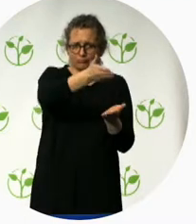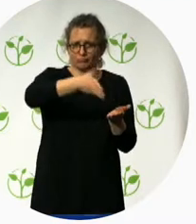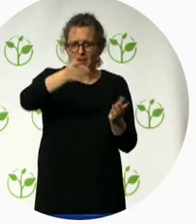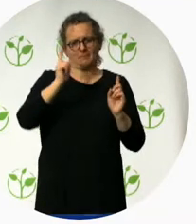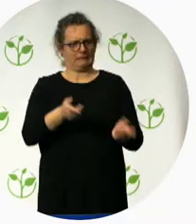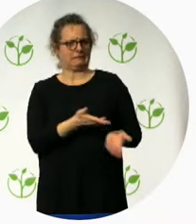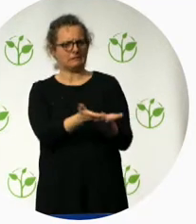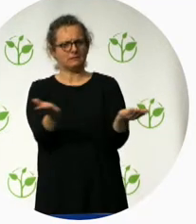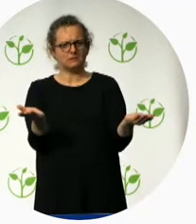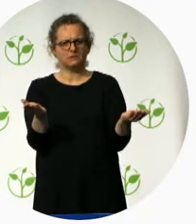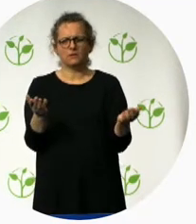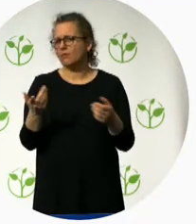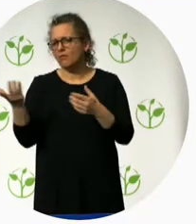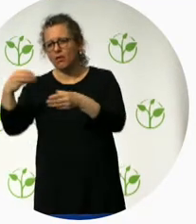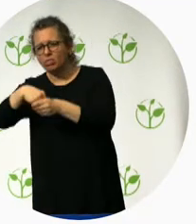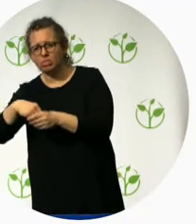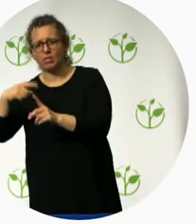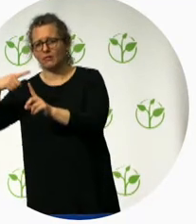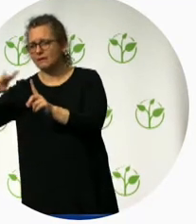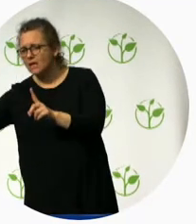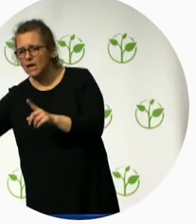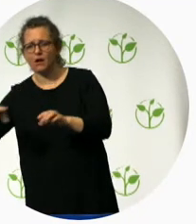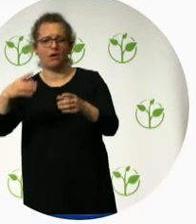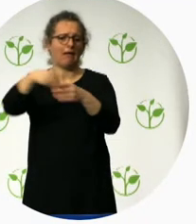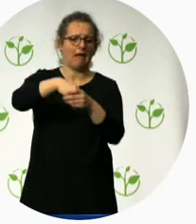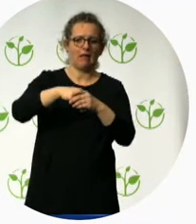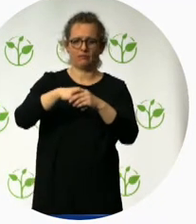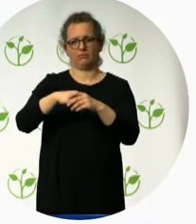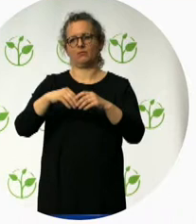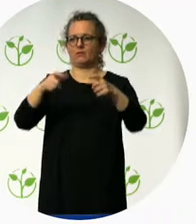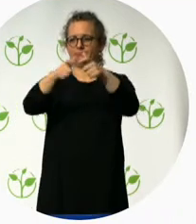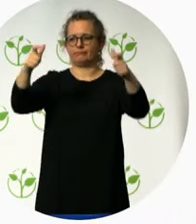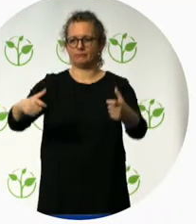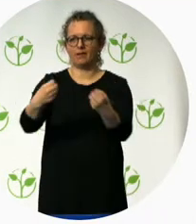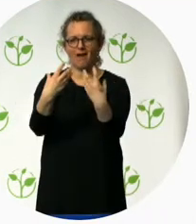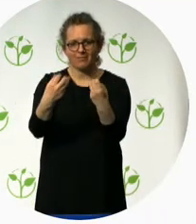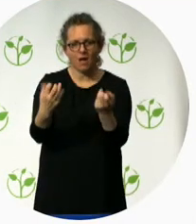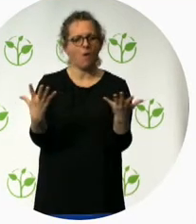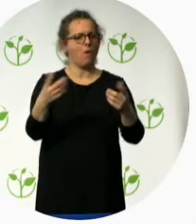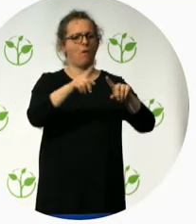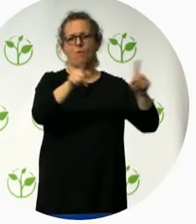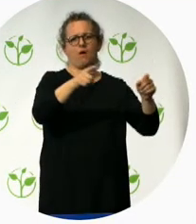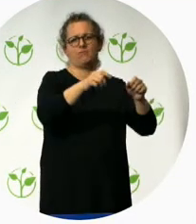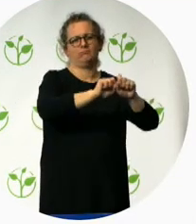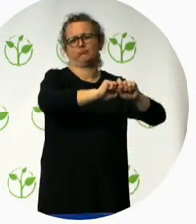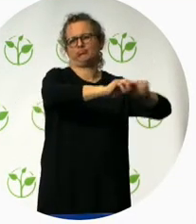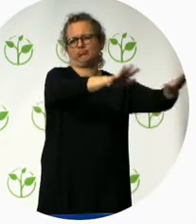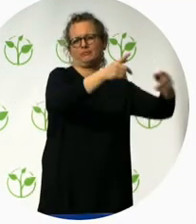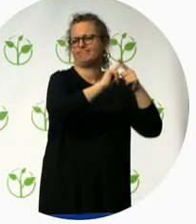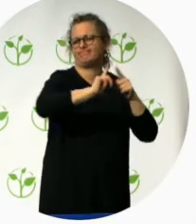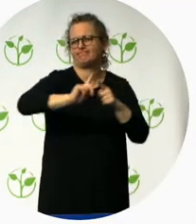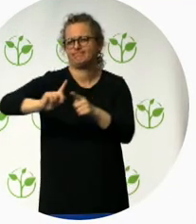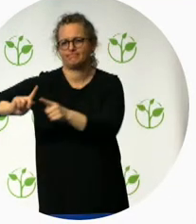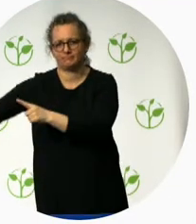And another side, we have a picture of a local newspaper talking about disability inclusion in the